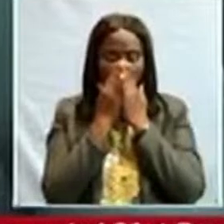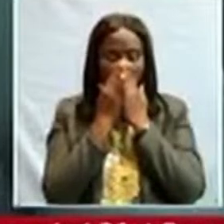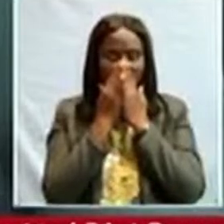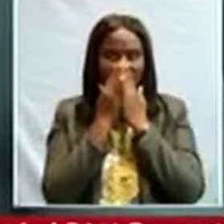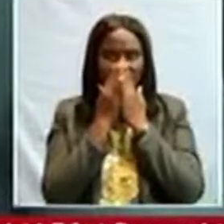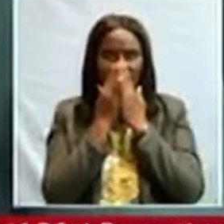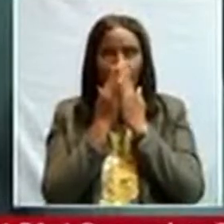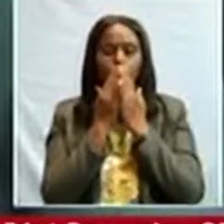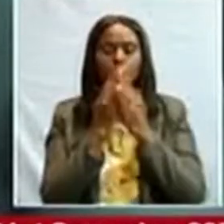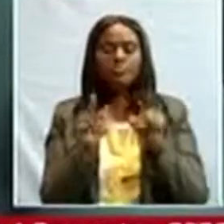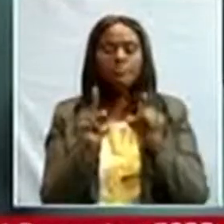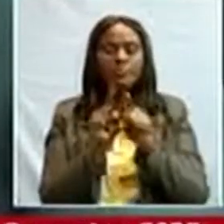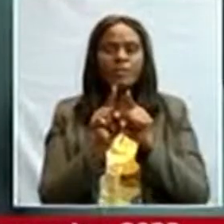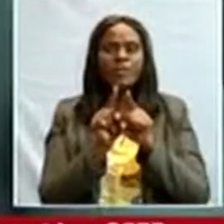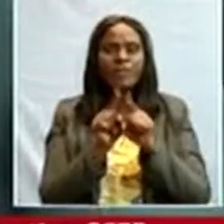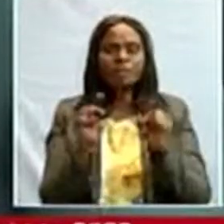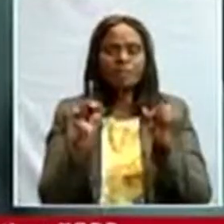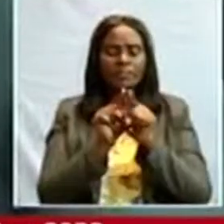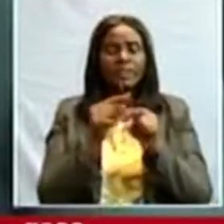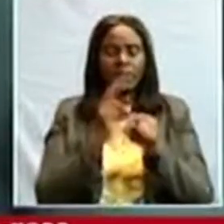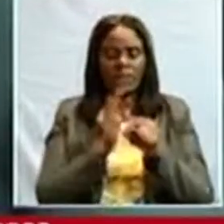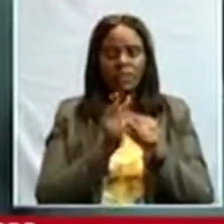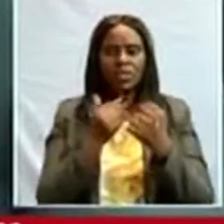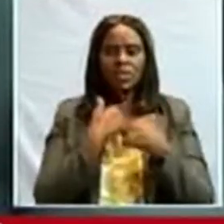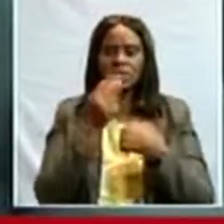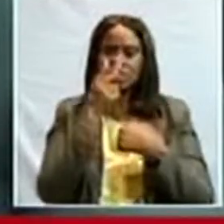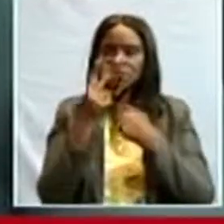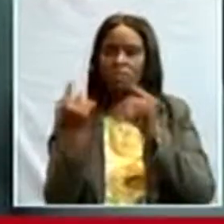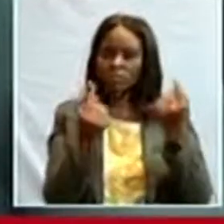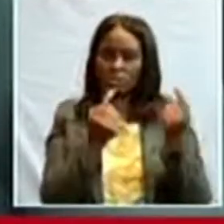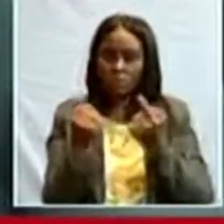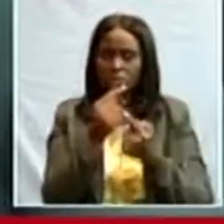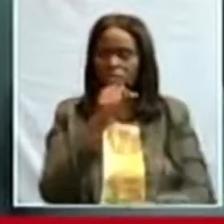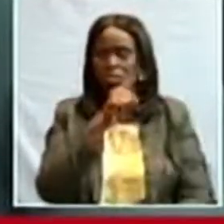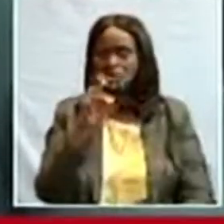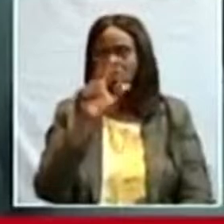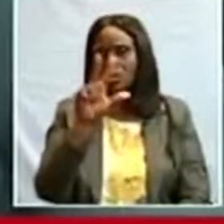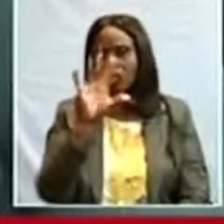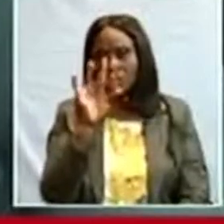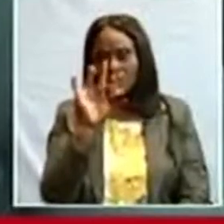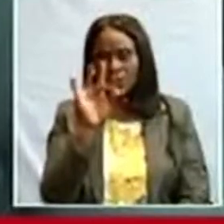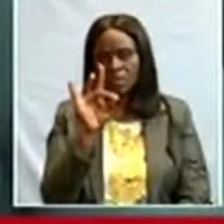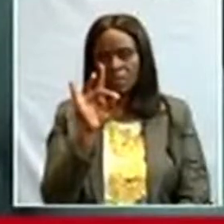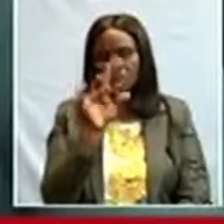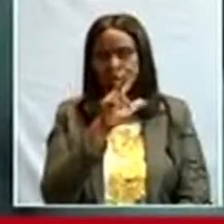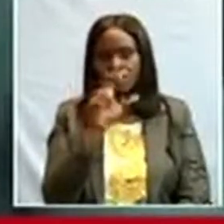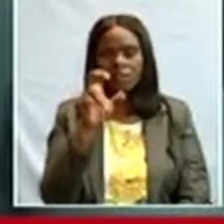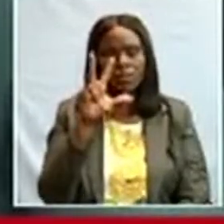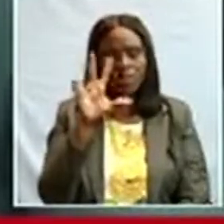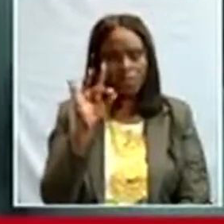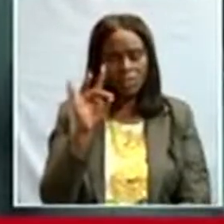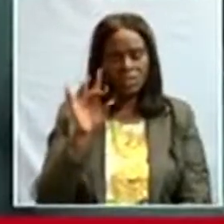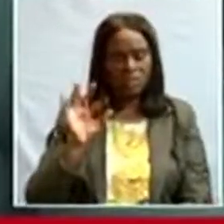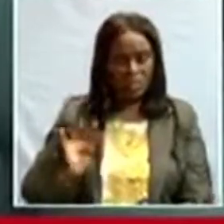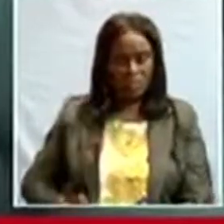to enjoy. But we have seen a situation where these 138